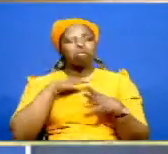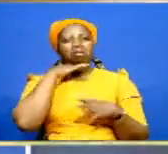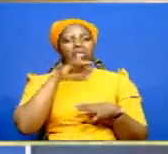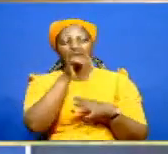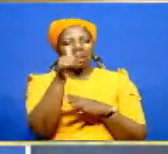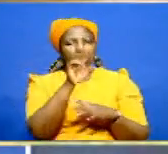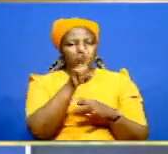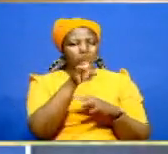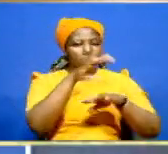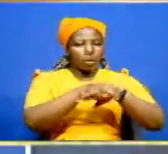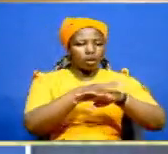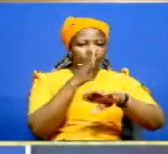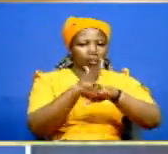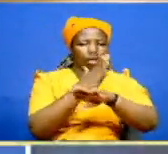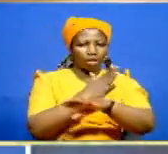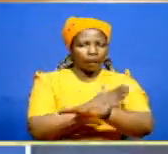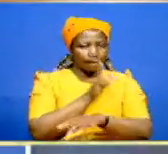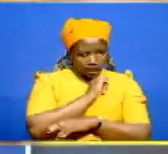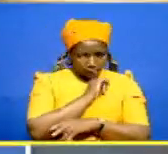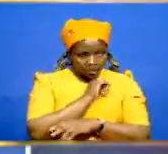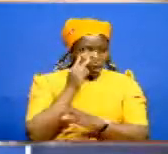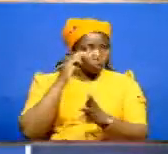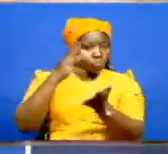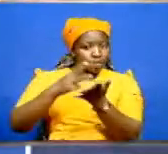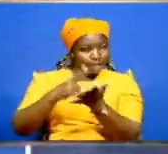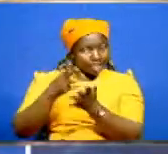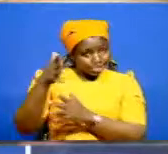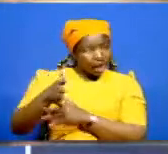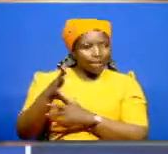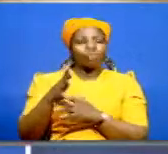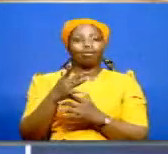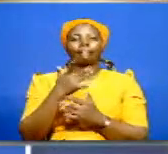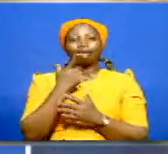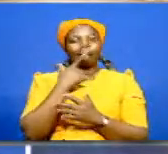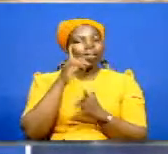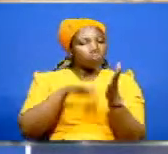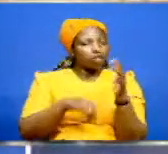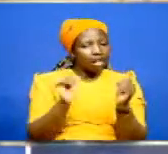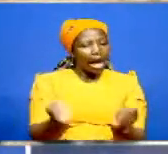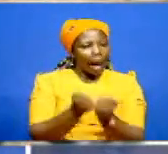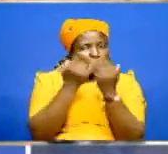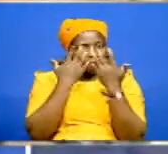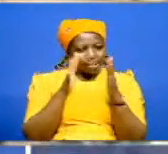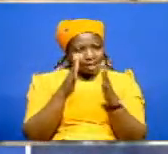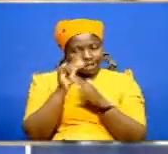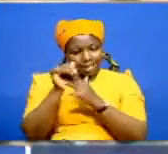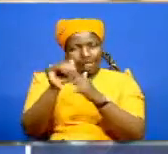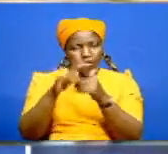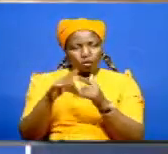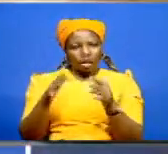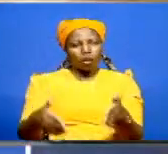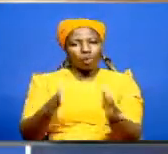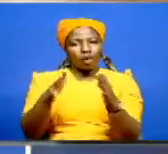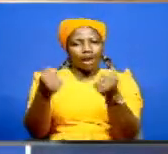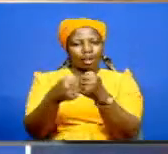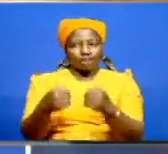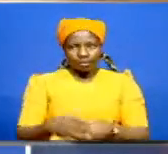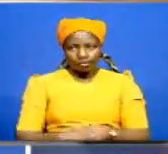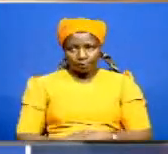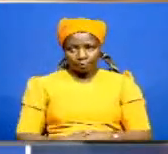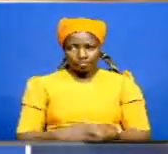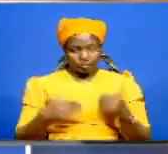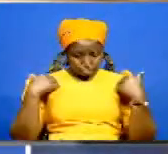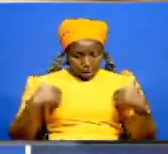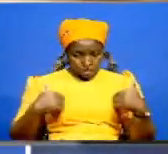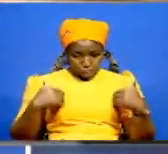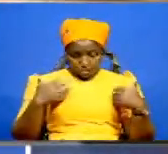others sustained injuries. Witnesses at the scene giving an account of what transpired resulting to the road accident. Mi nilikuwa